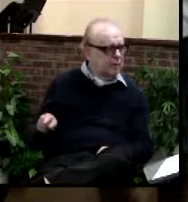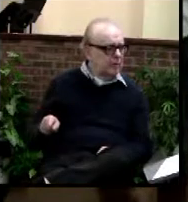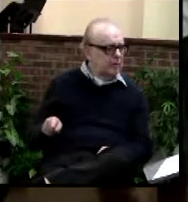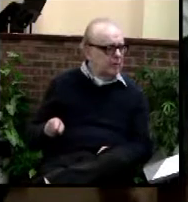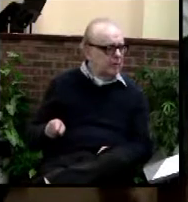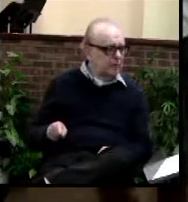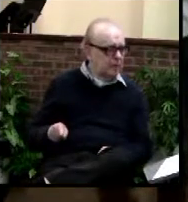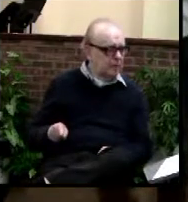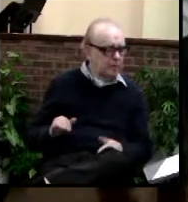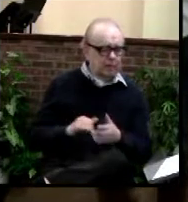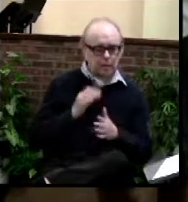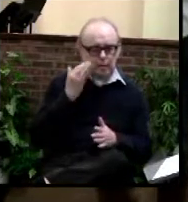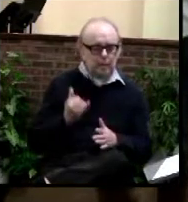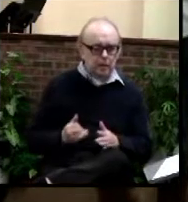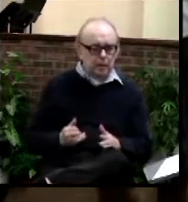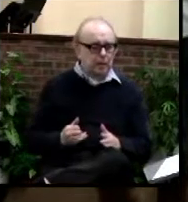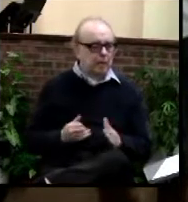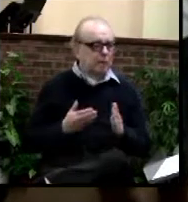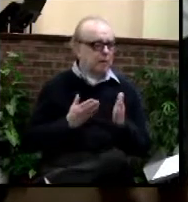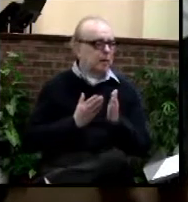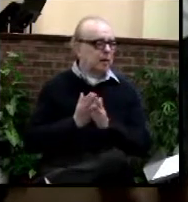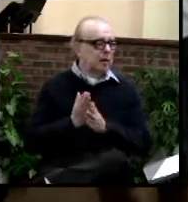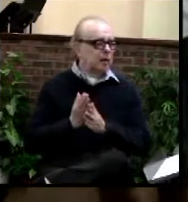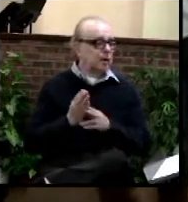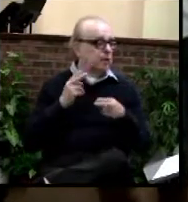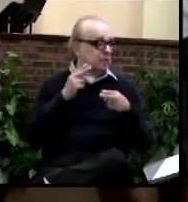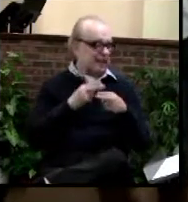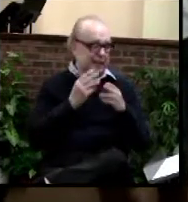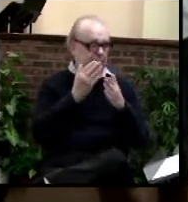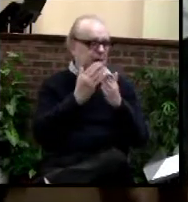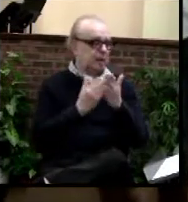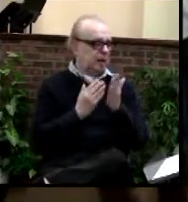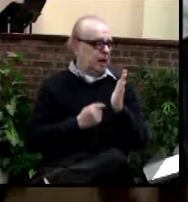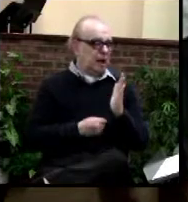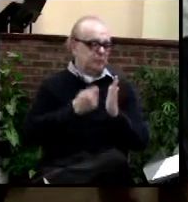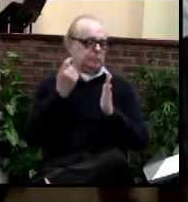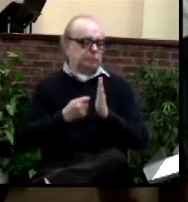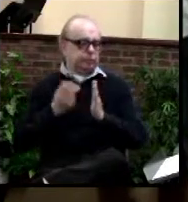That's why I've gone through my names and I've deleted people.